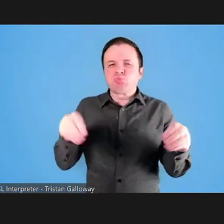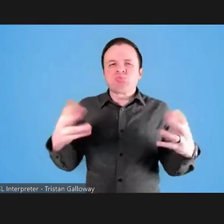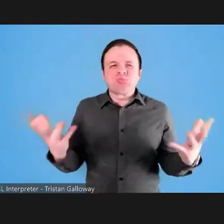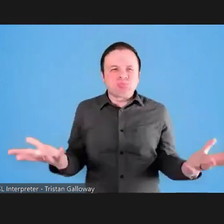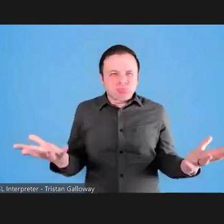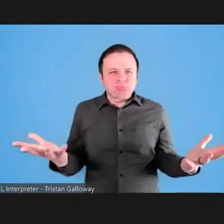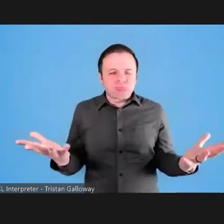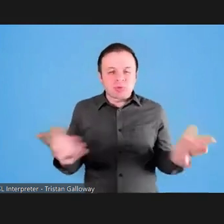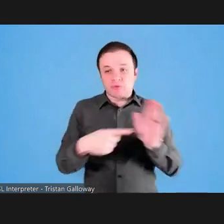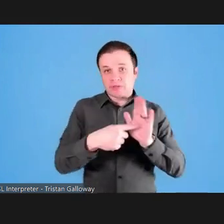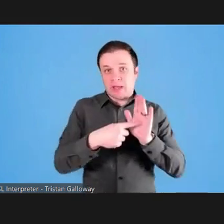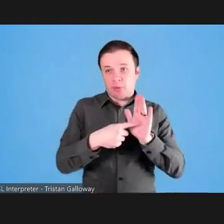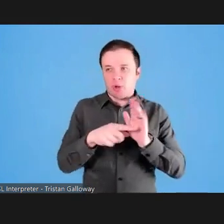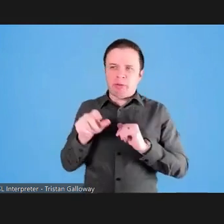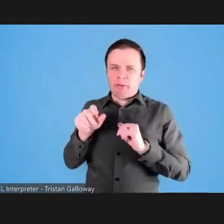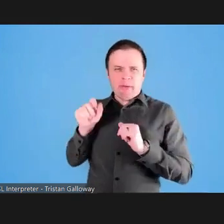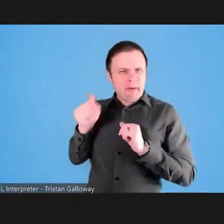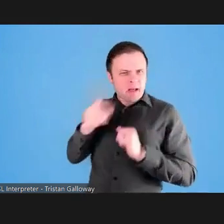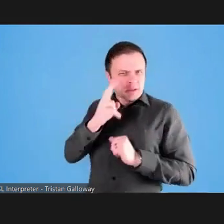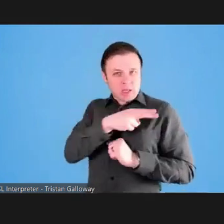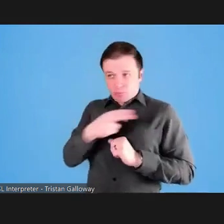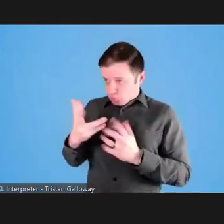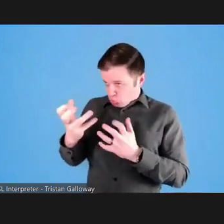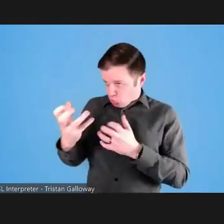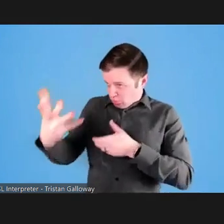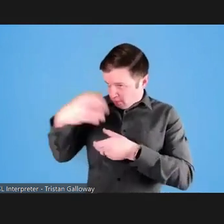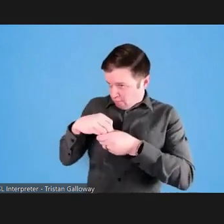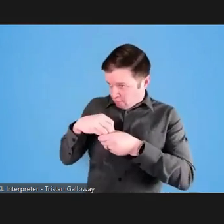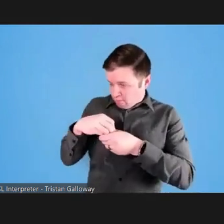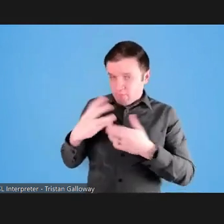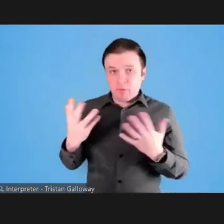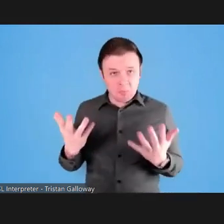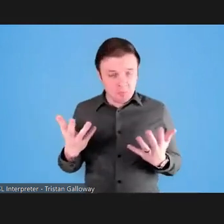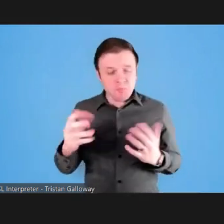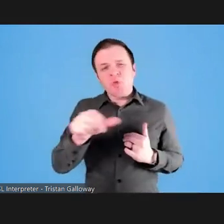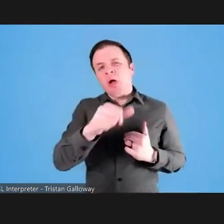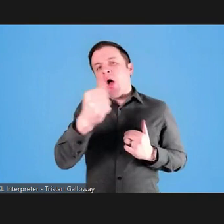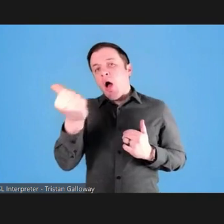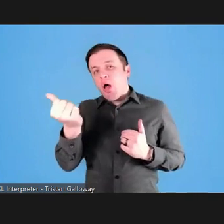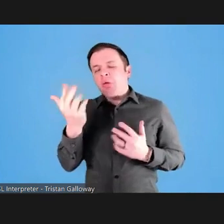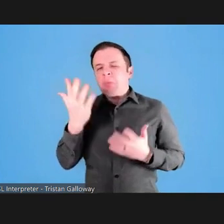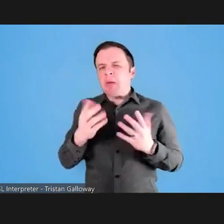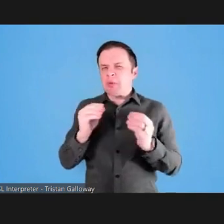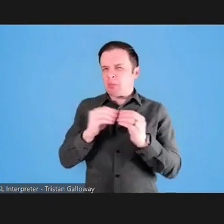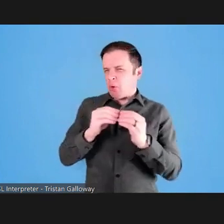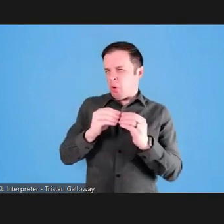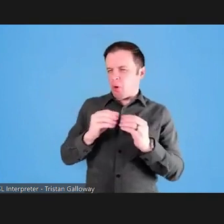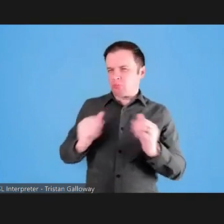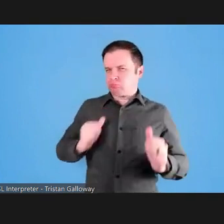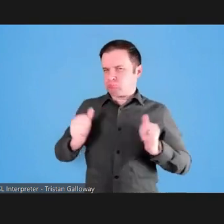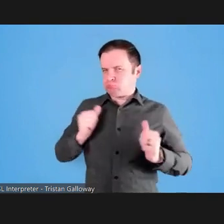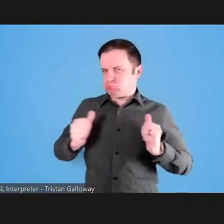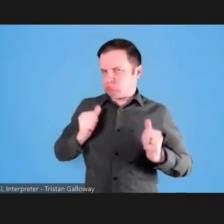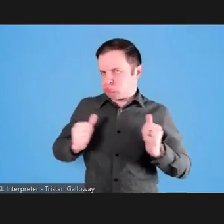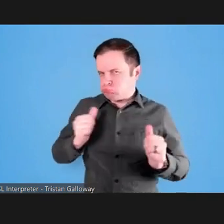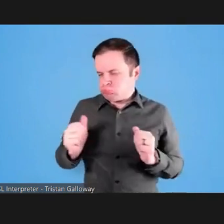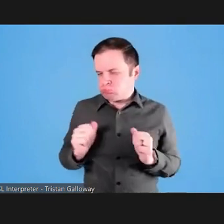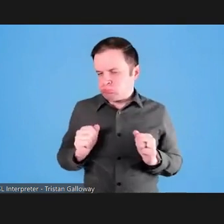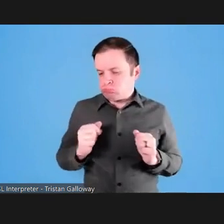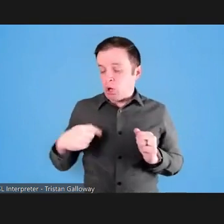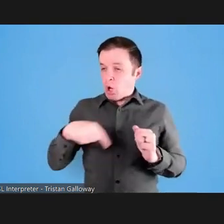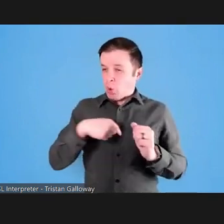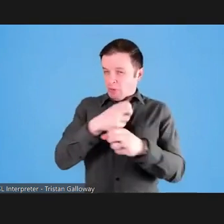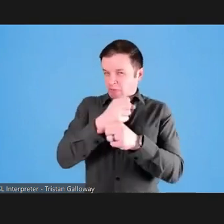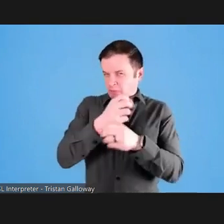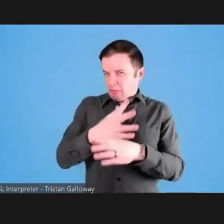as asking the hospital if they want to participate, and others may take a more assertive approach. We've prepared email